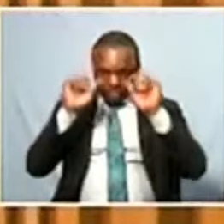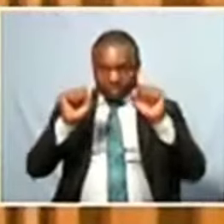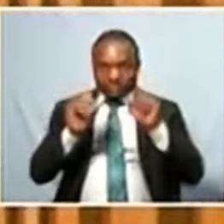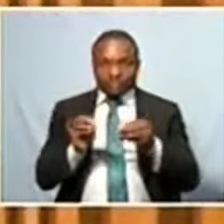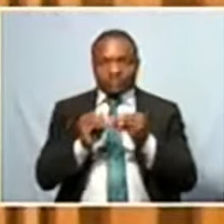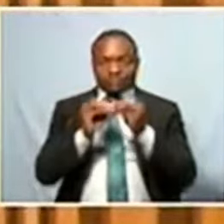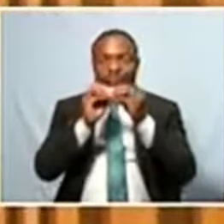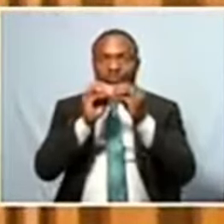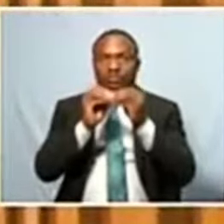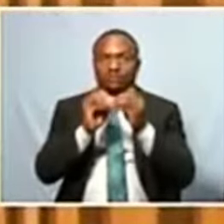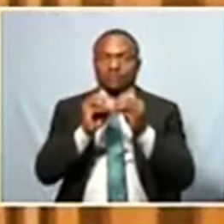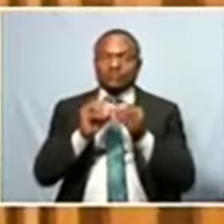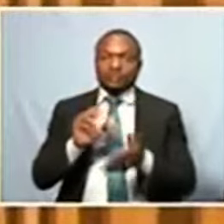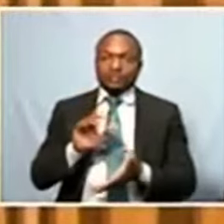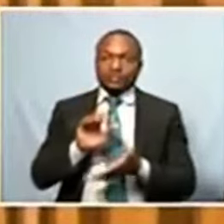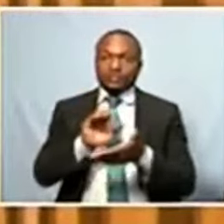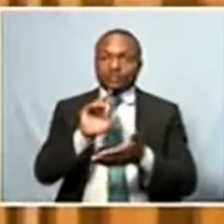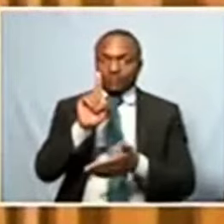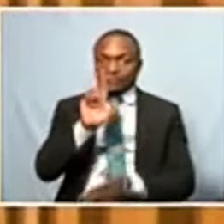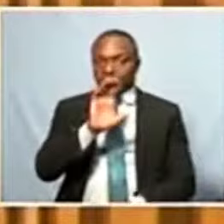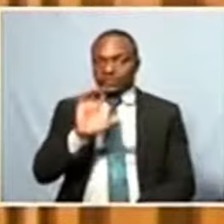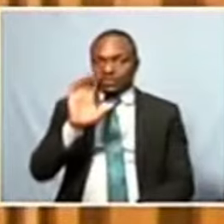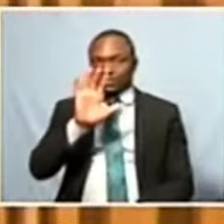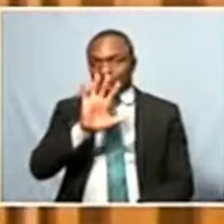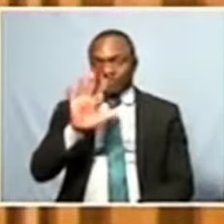total budgetary allocation of